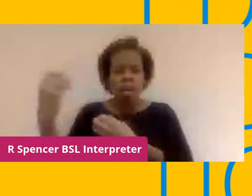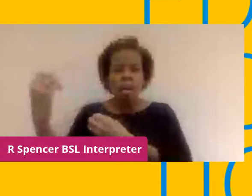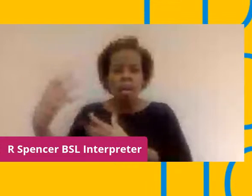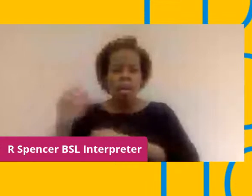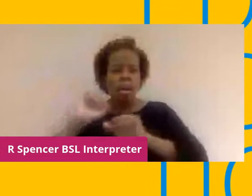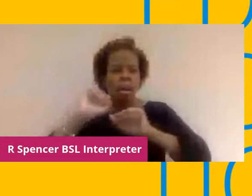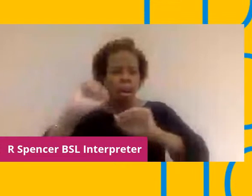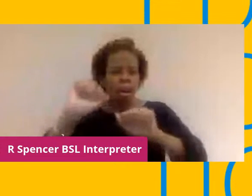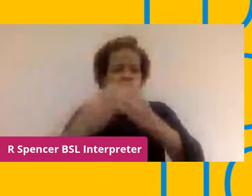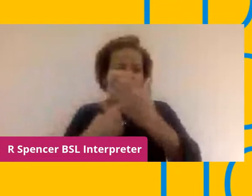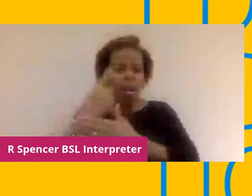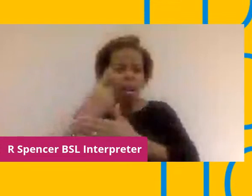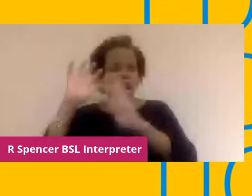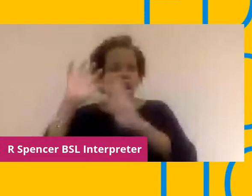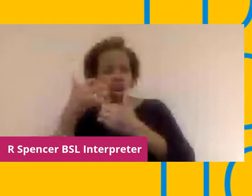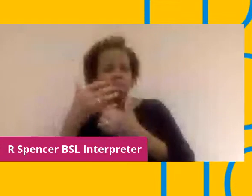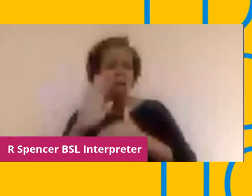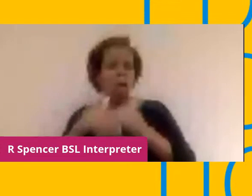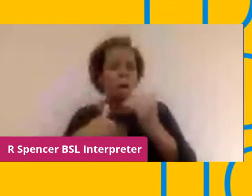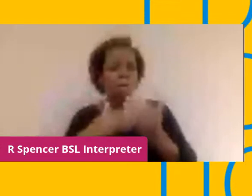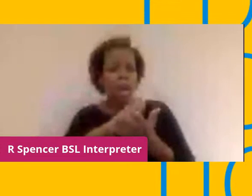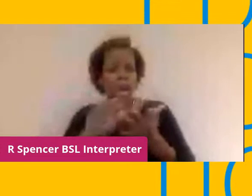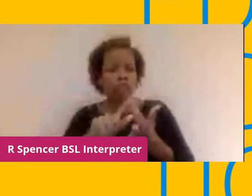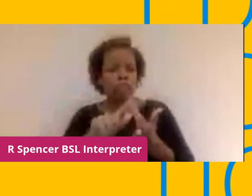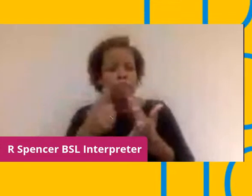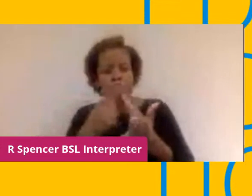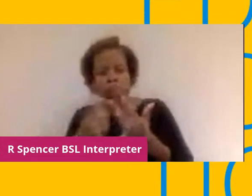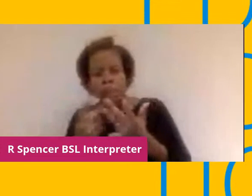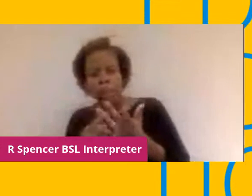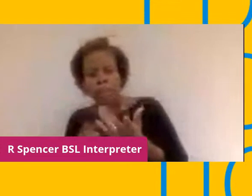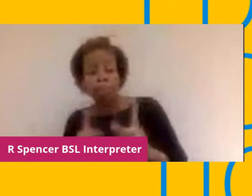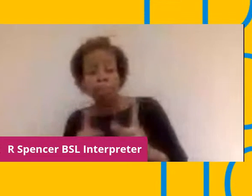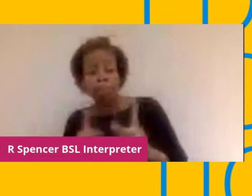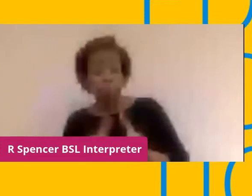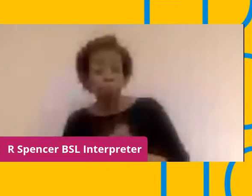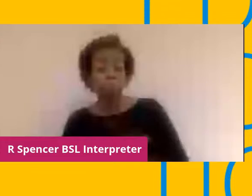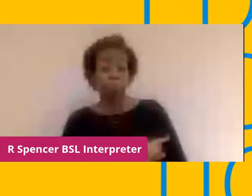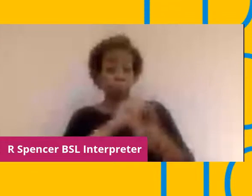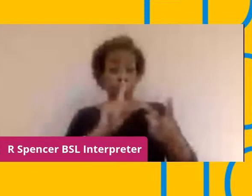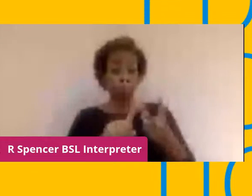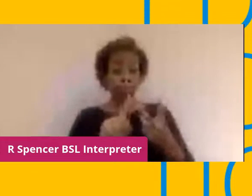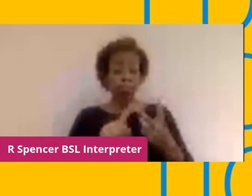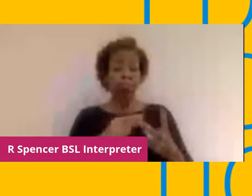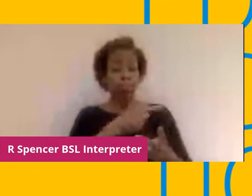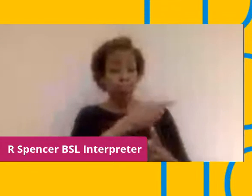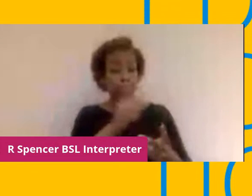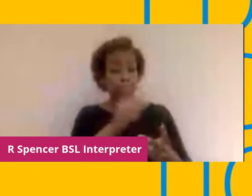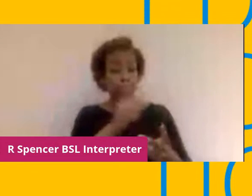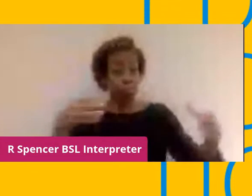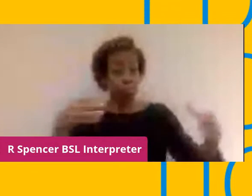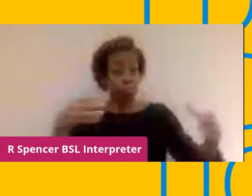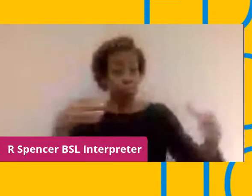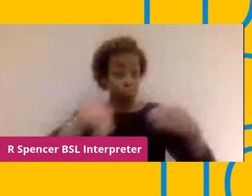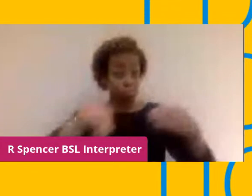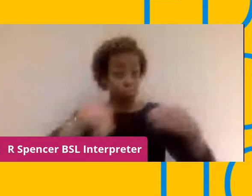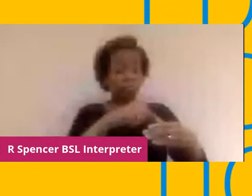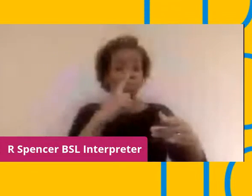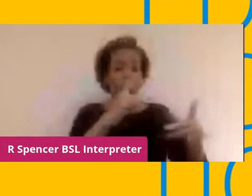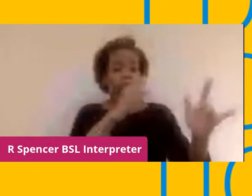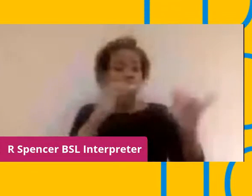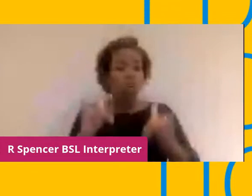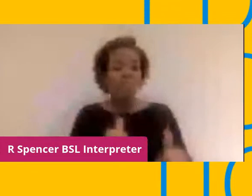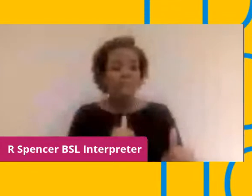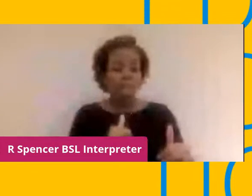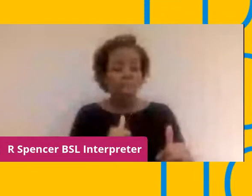their key concerns are. The other thing to do is to look at surveying your academic related members. You could, of course, open that